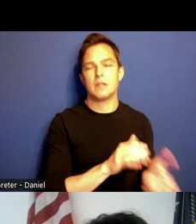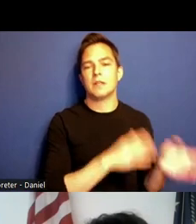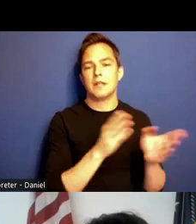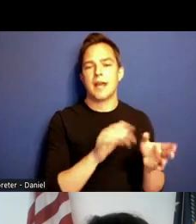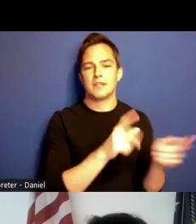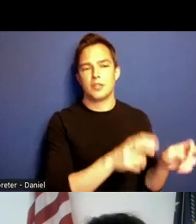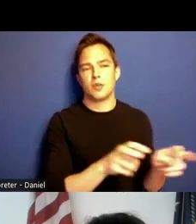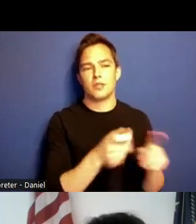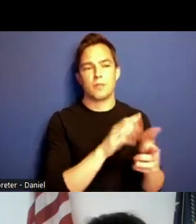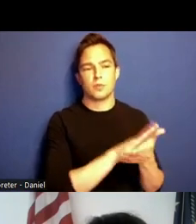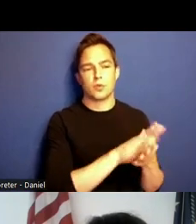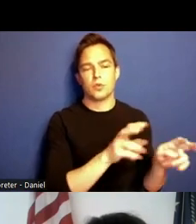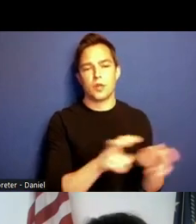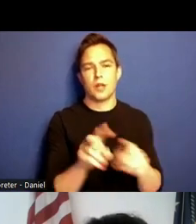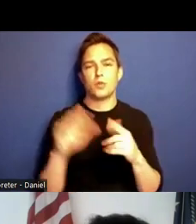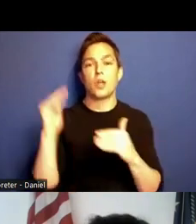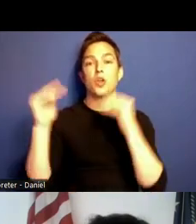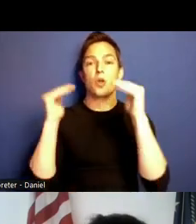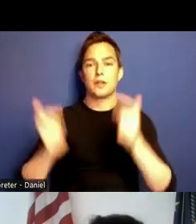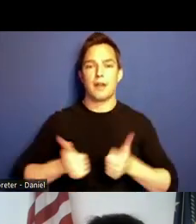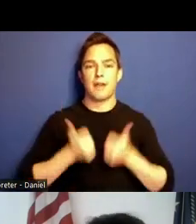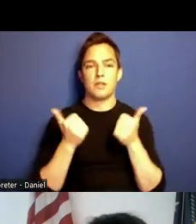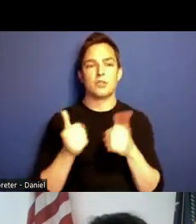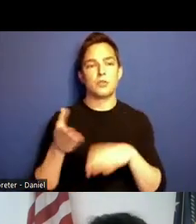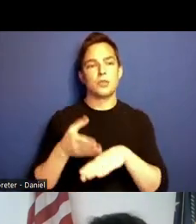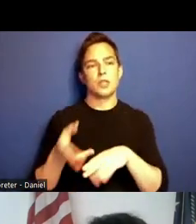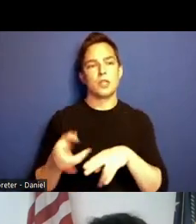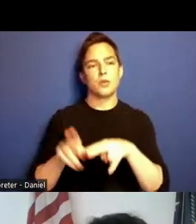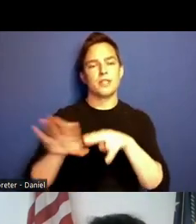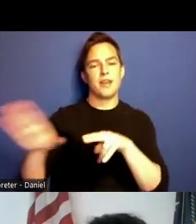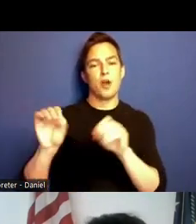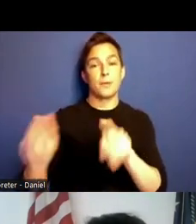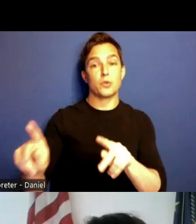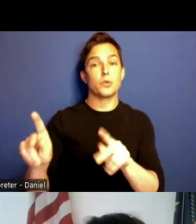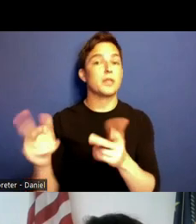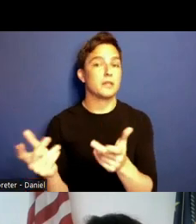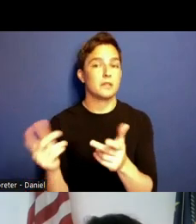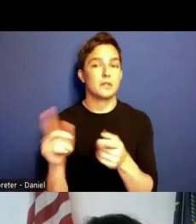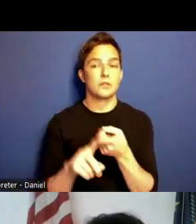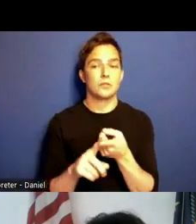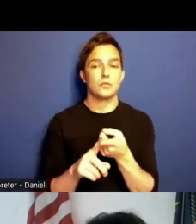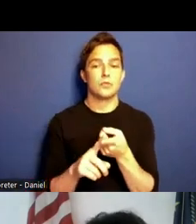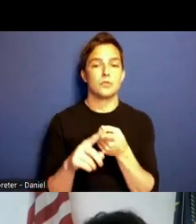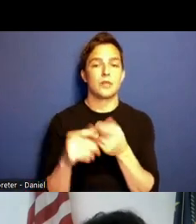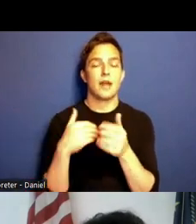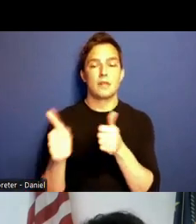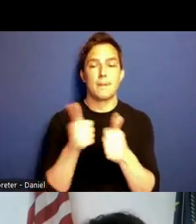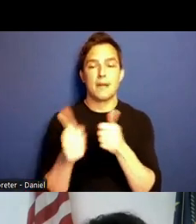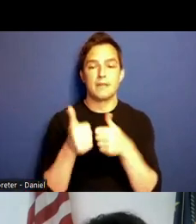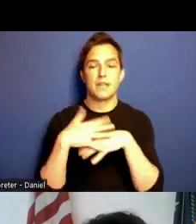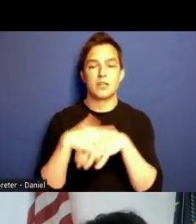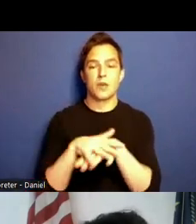transition from school to adult life to increase their opportunities for competitive integrated